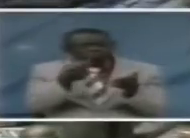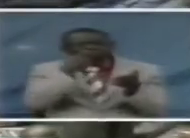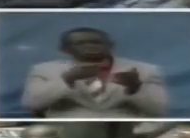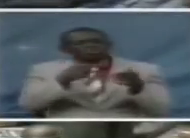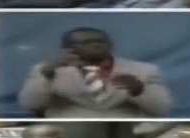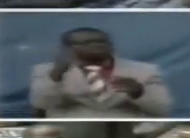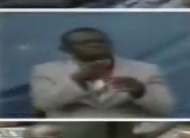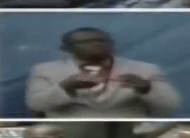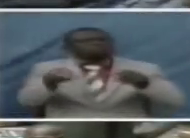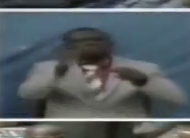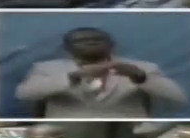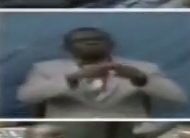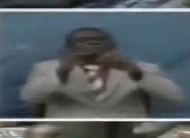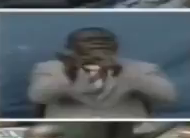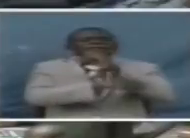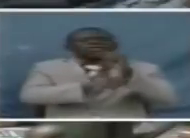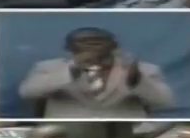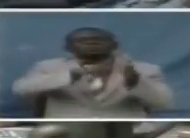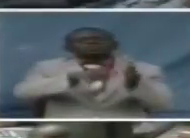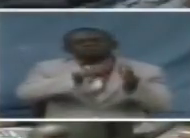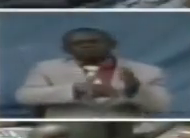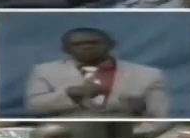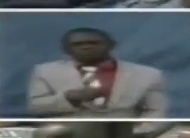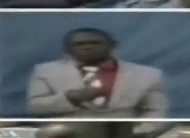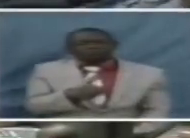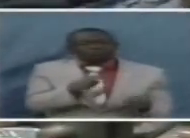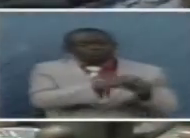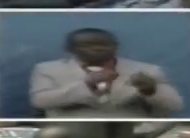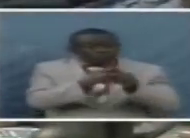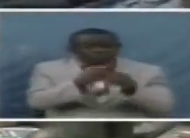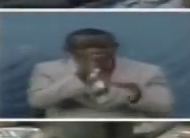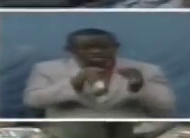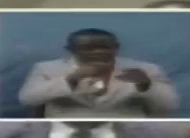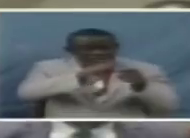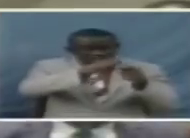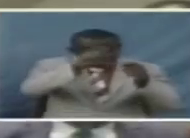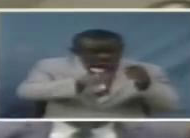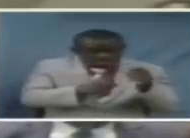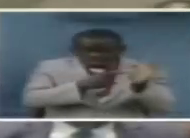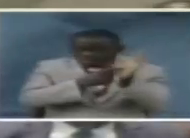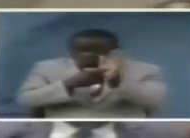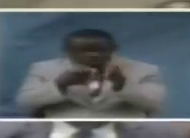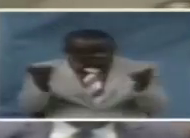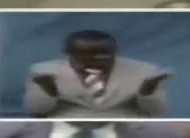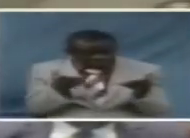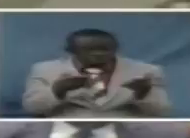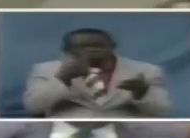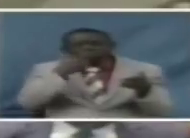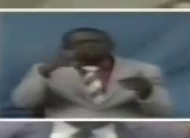records upon request, and similarly for those who fail to issue tax